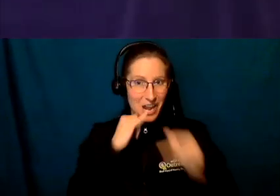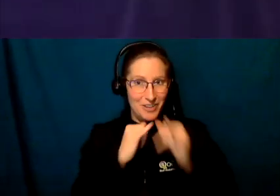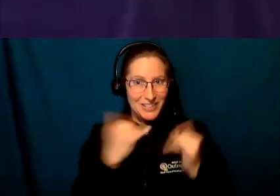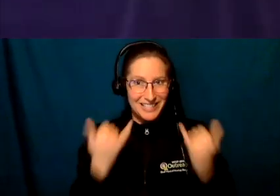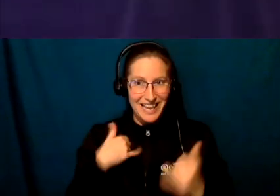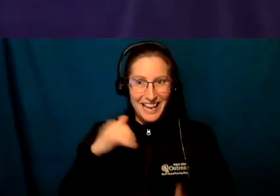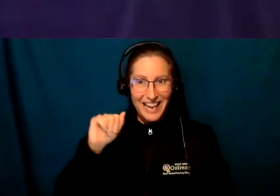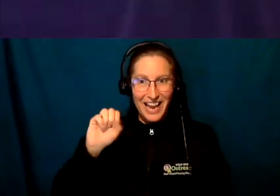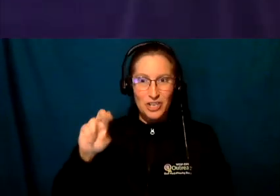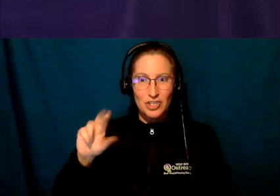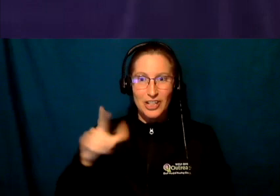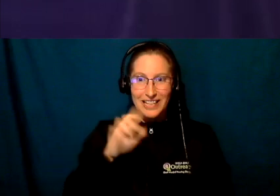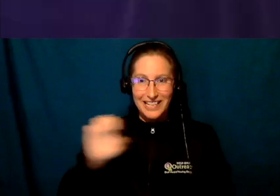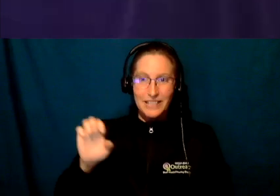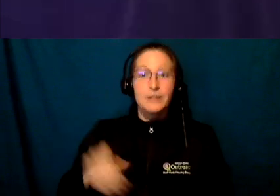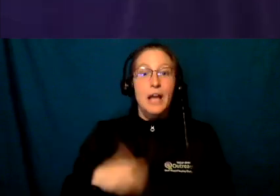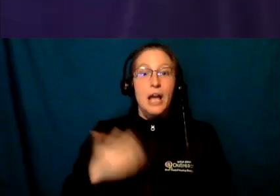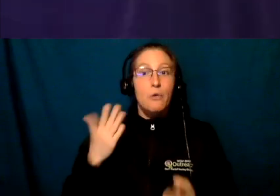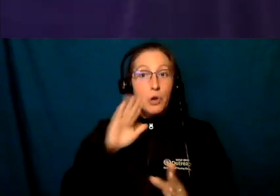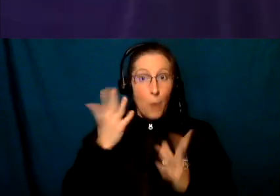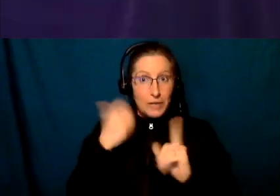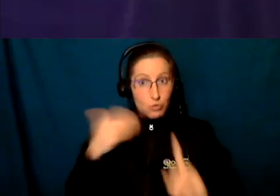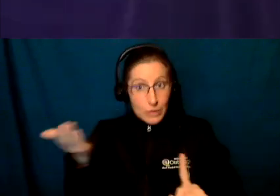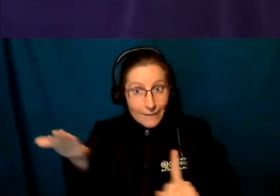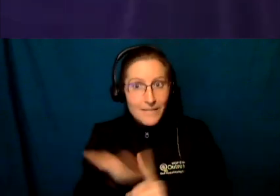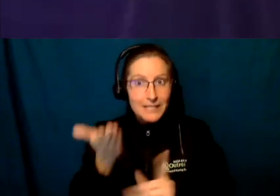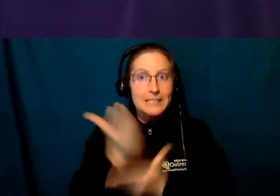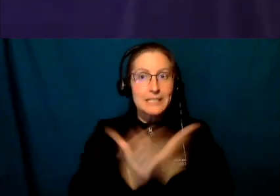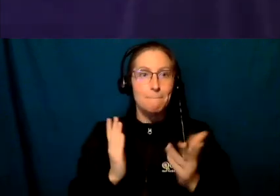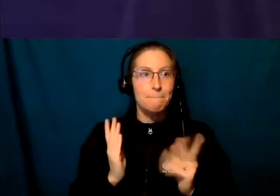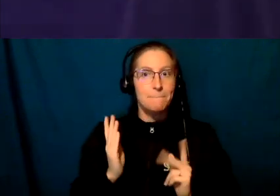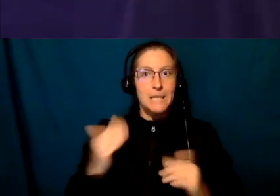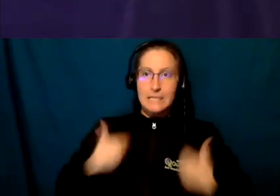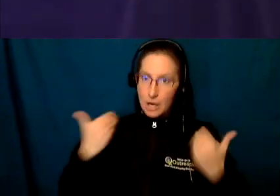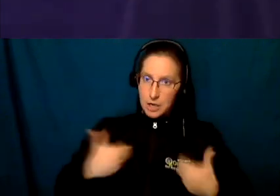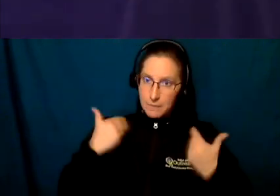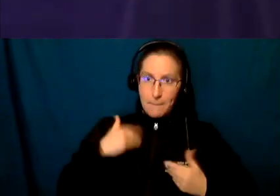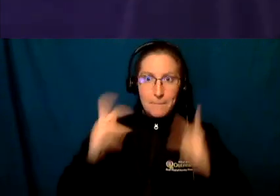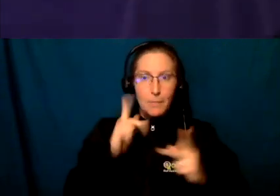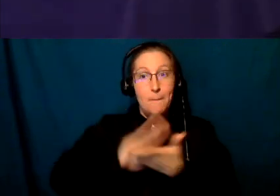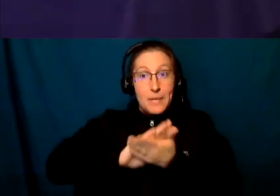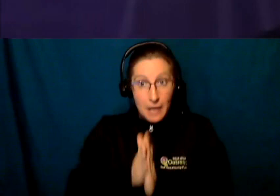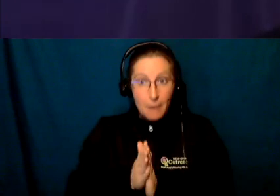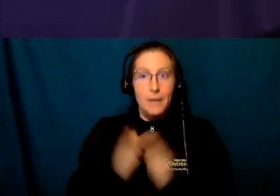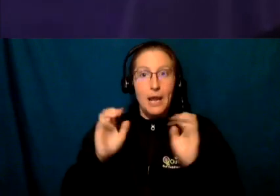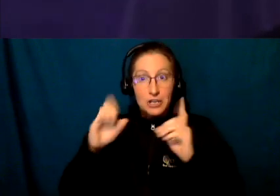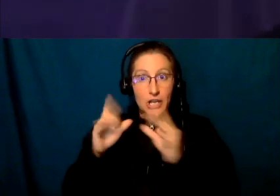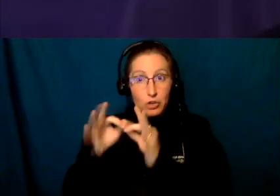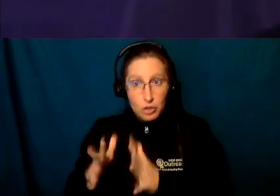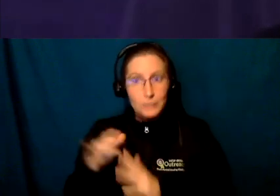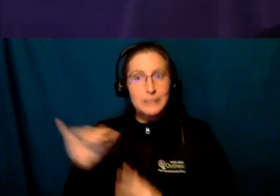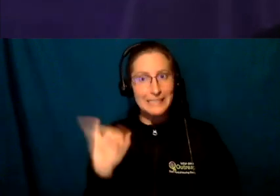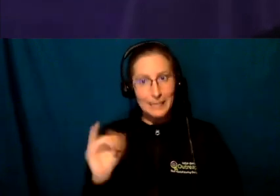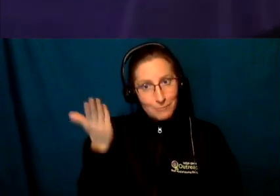Ashlee. We're hoping to convince some youth to want to be educational interpreters like yourself. Can you tell me what was